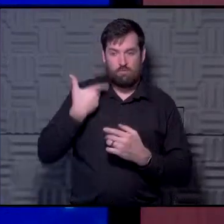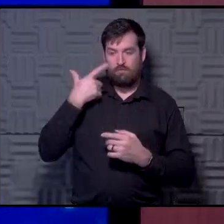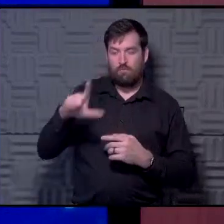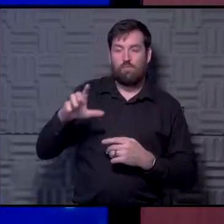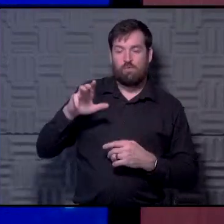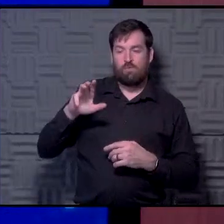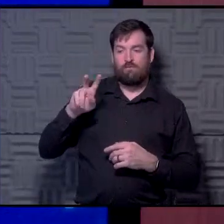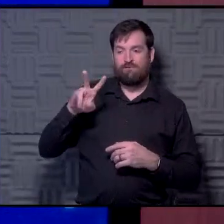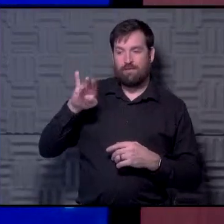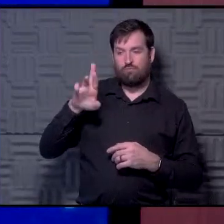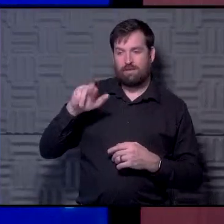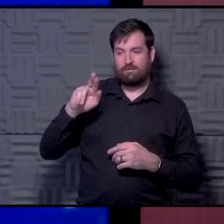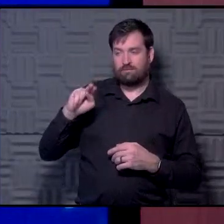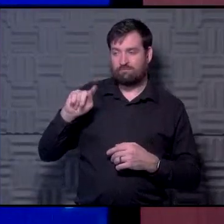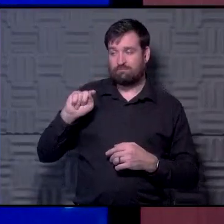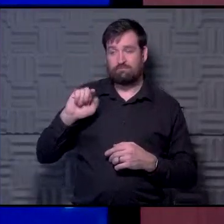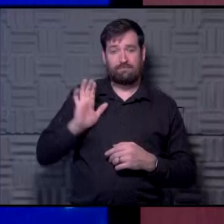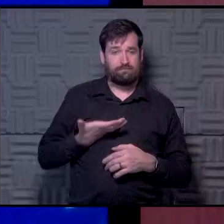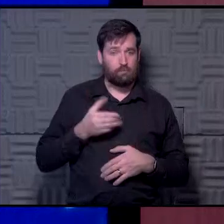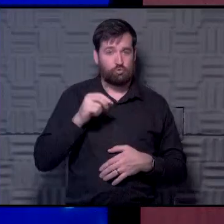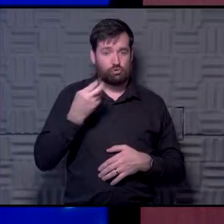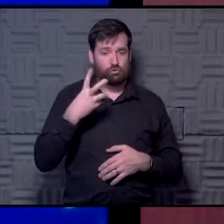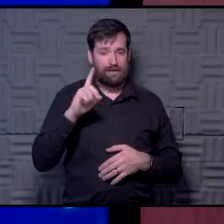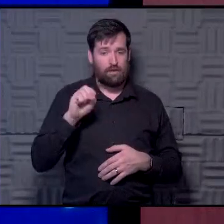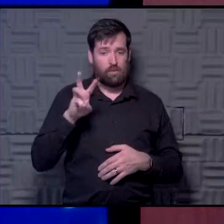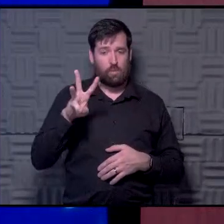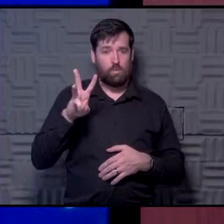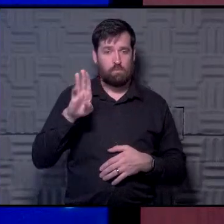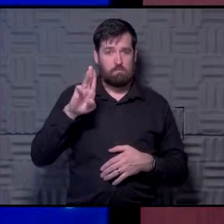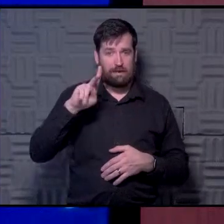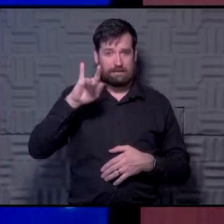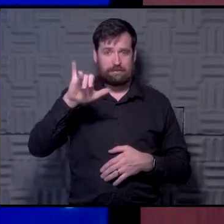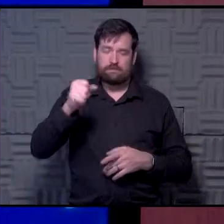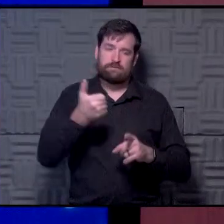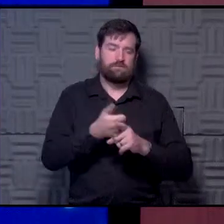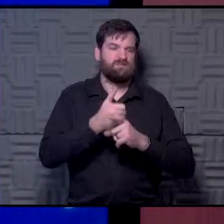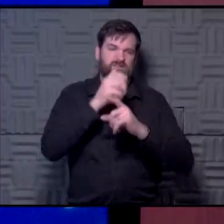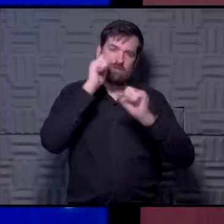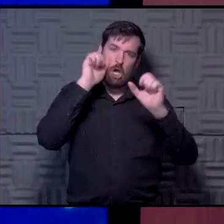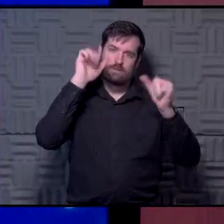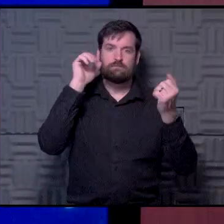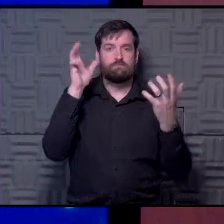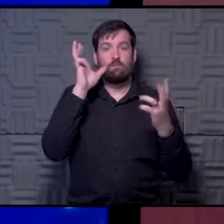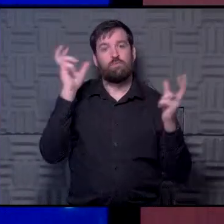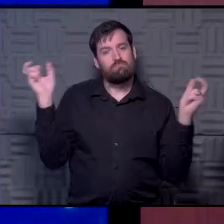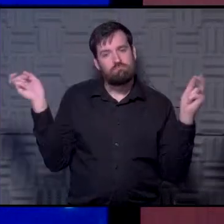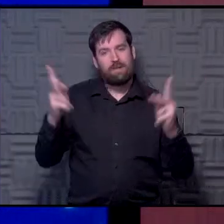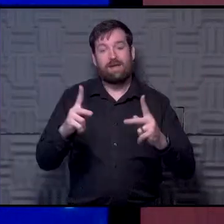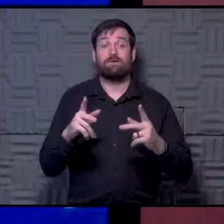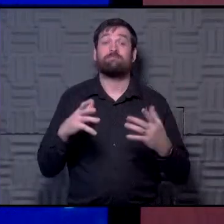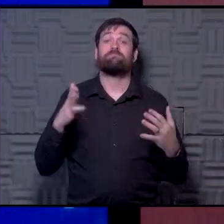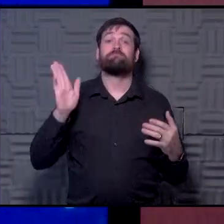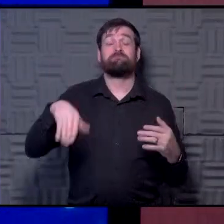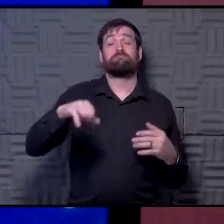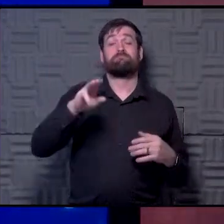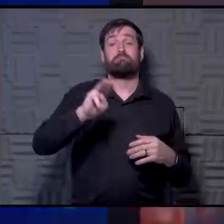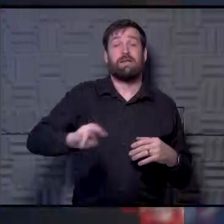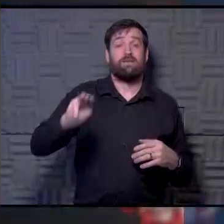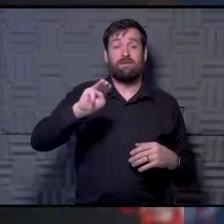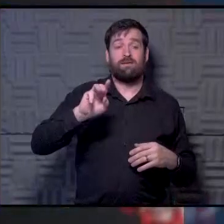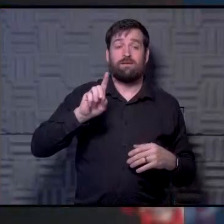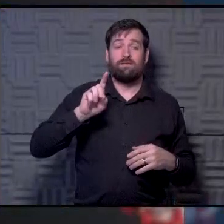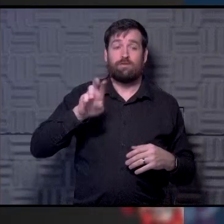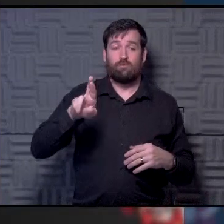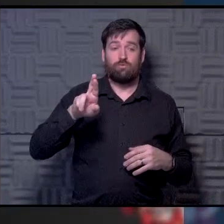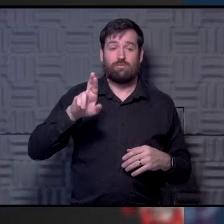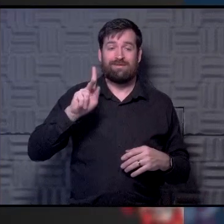shadow buddies. This is awesome. You guys are heroes. We're going to return to that point. Hey, on Monday, Dr.